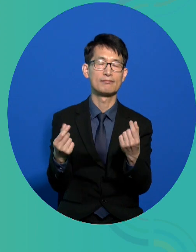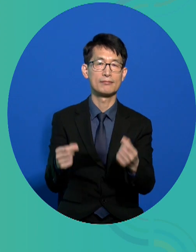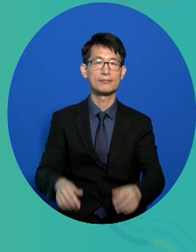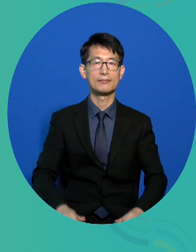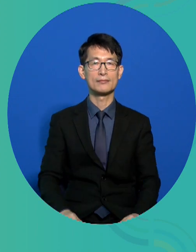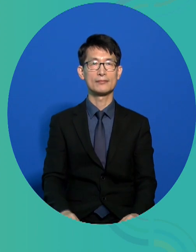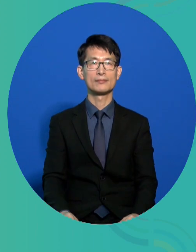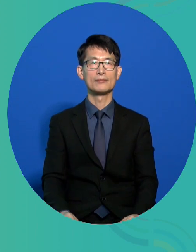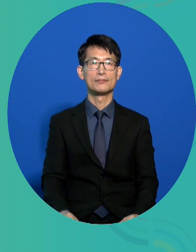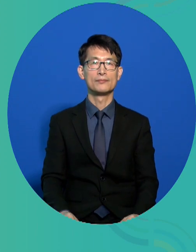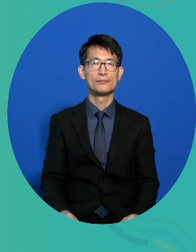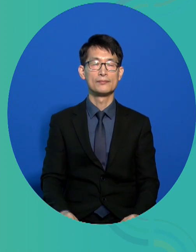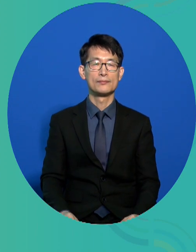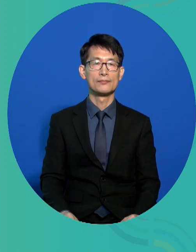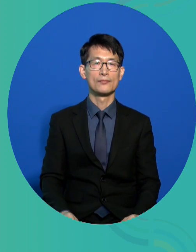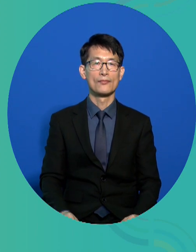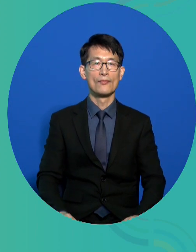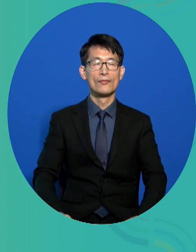disabled.